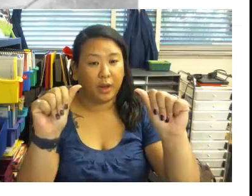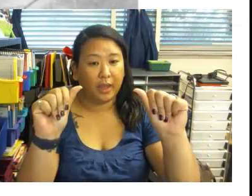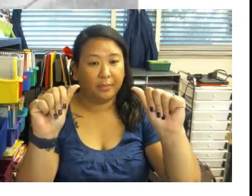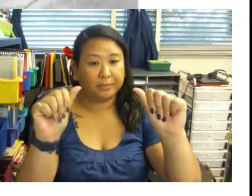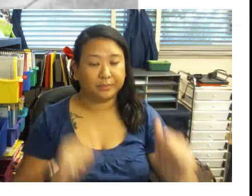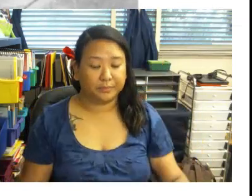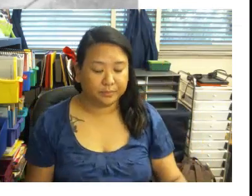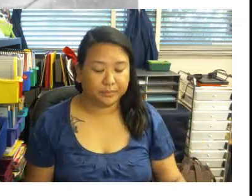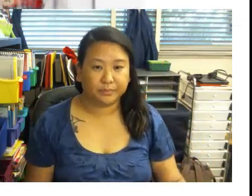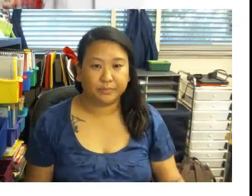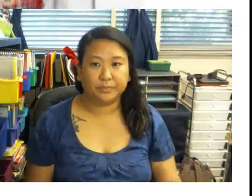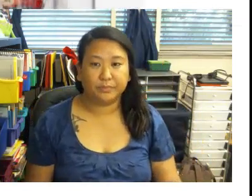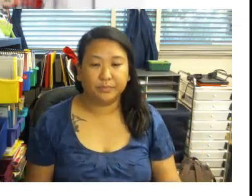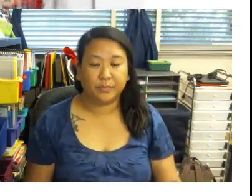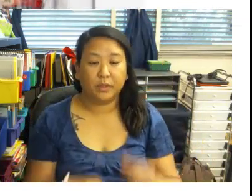Try.